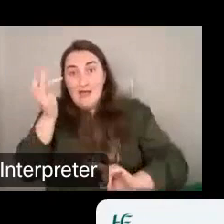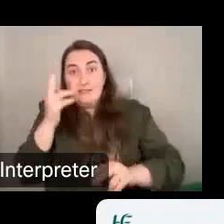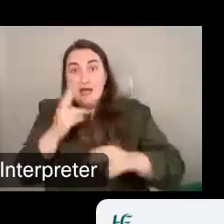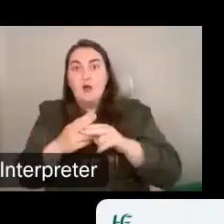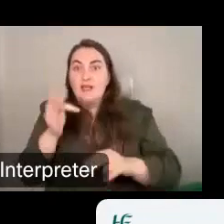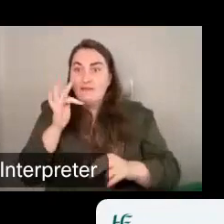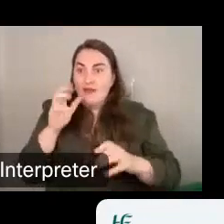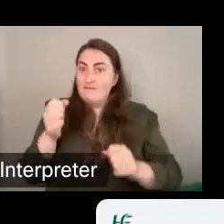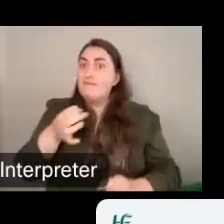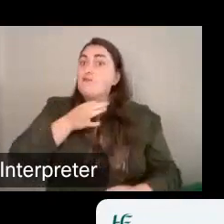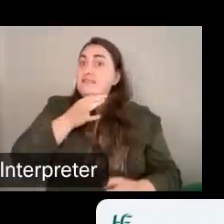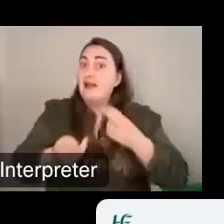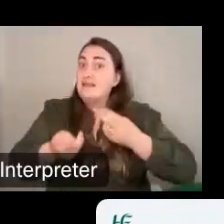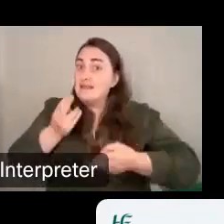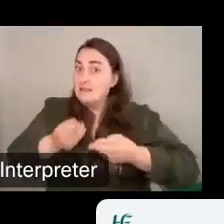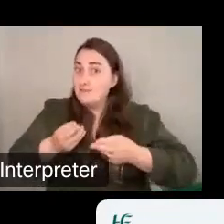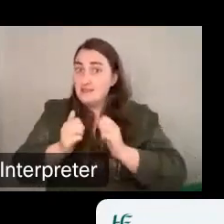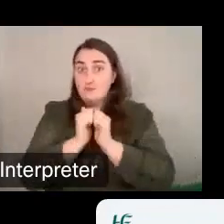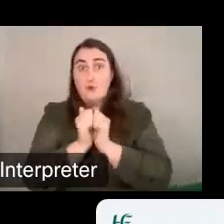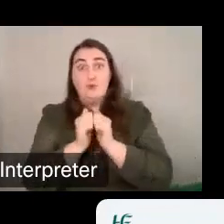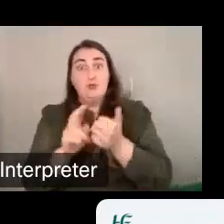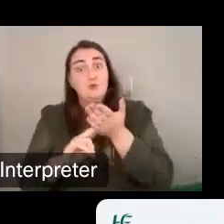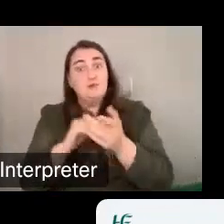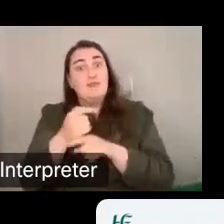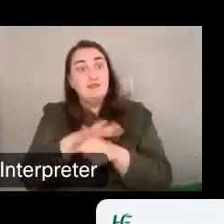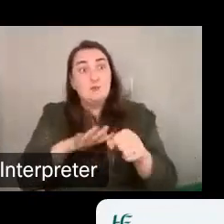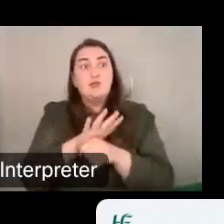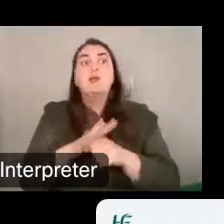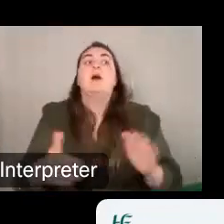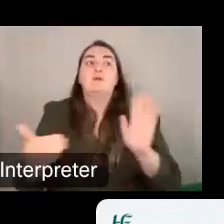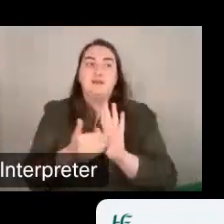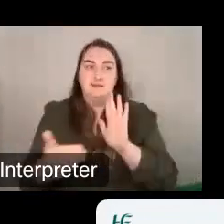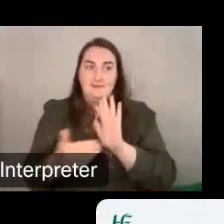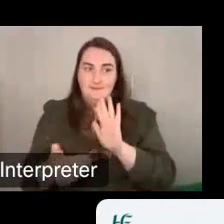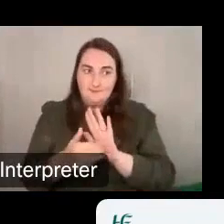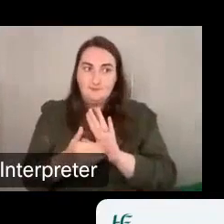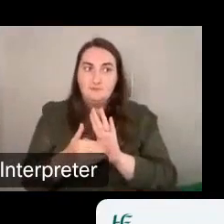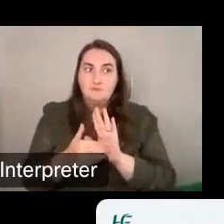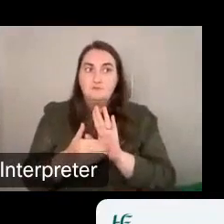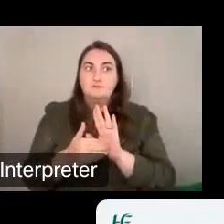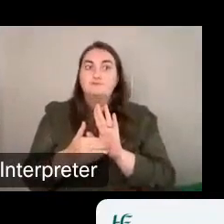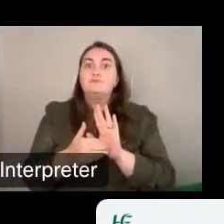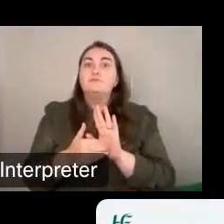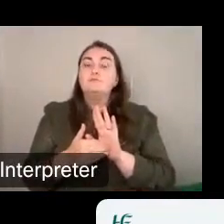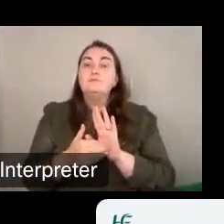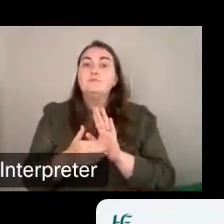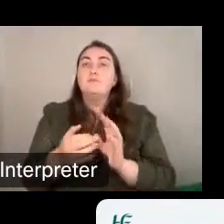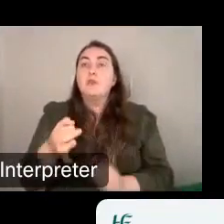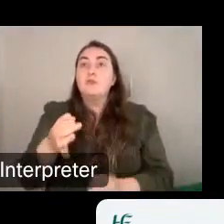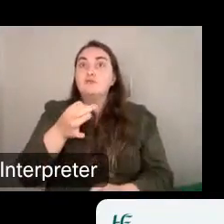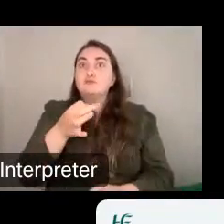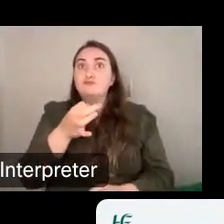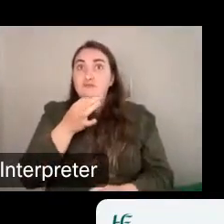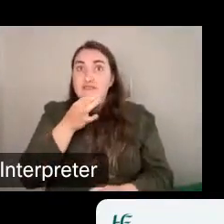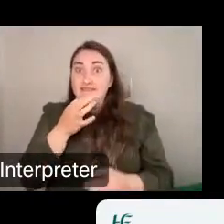to whether the risk assessment is appropriate to use in their service. Yeah. I think, look, the risk assessment is, as I